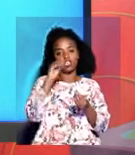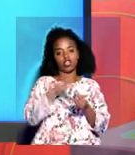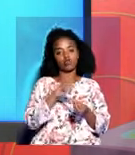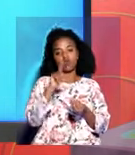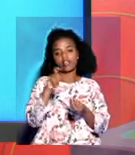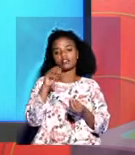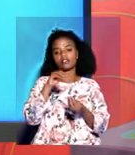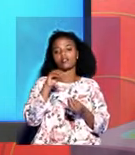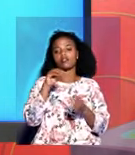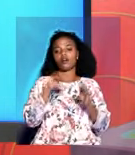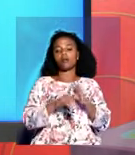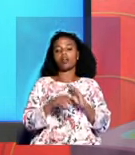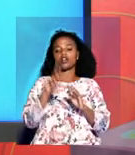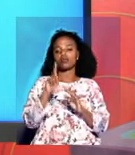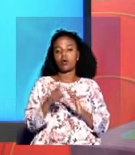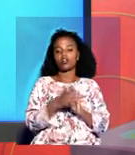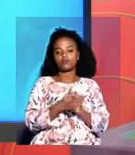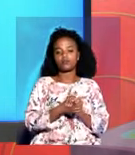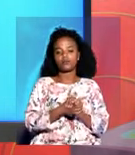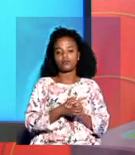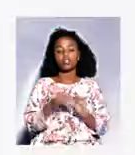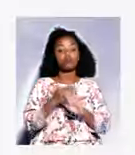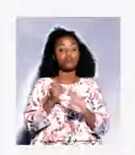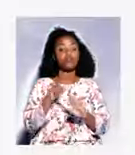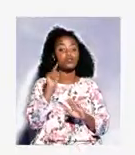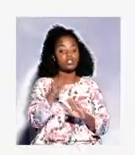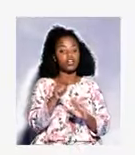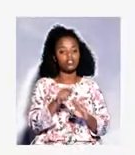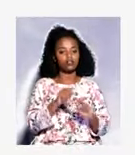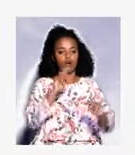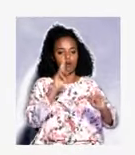Before that, let me put the restriction.